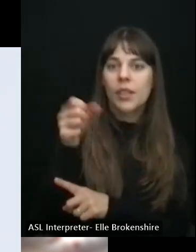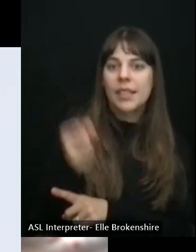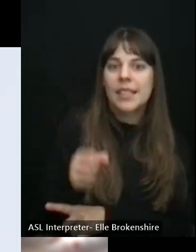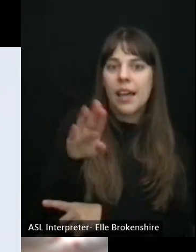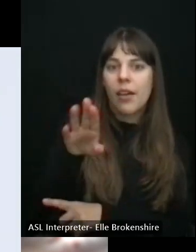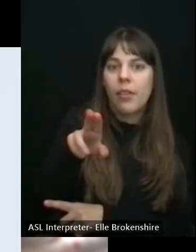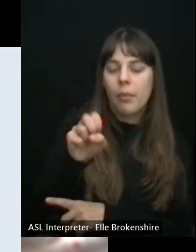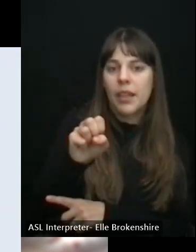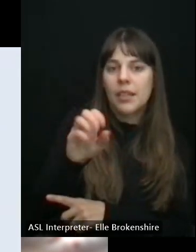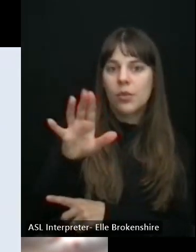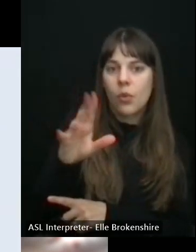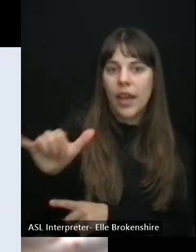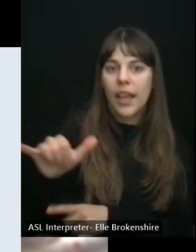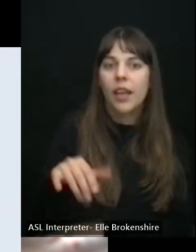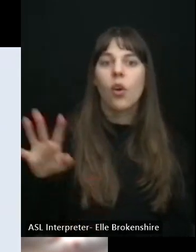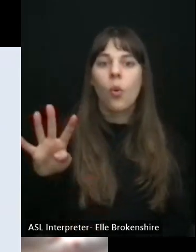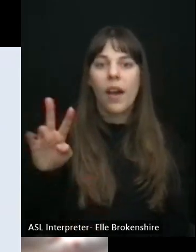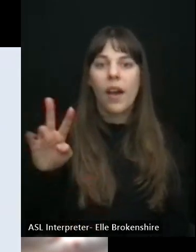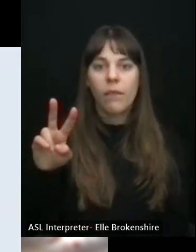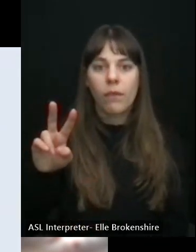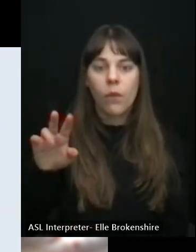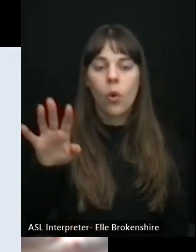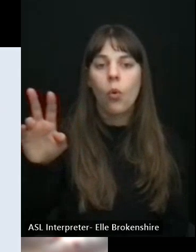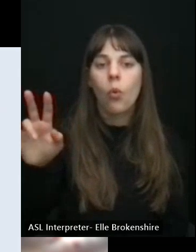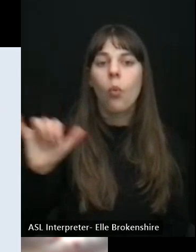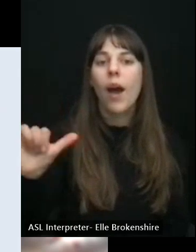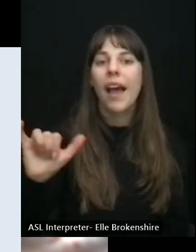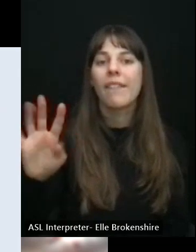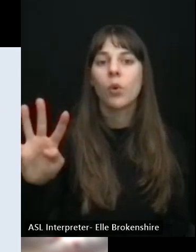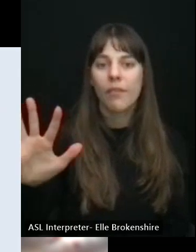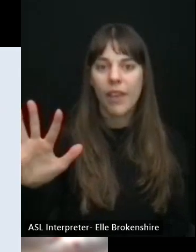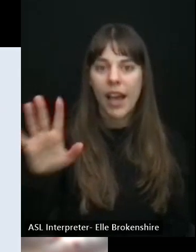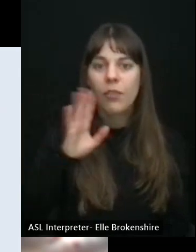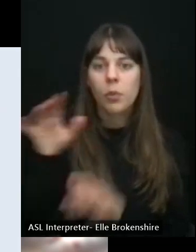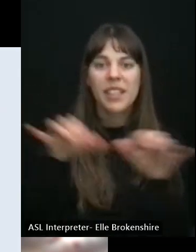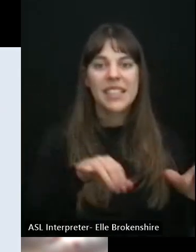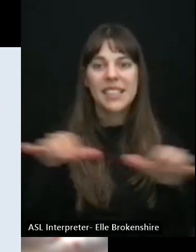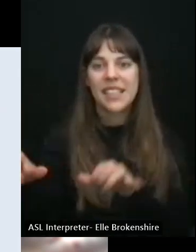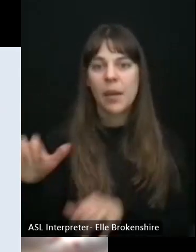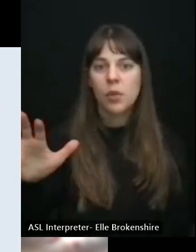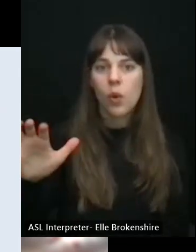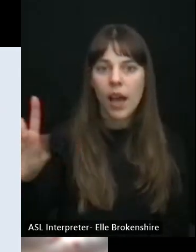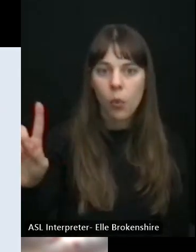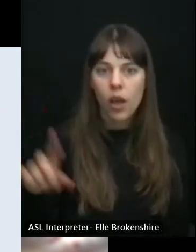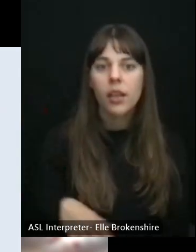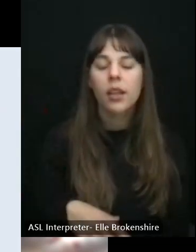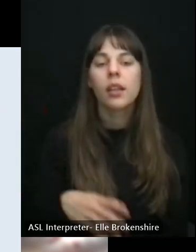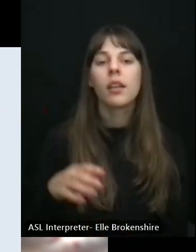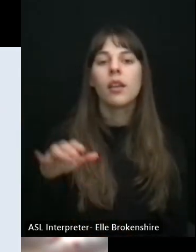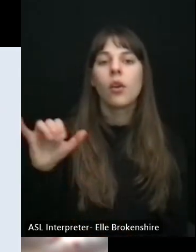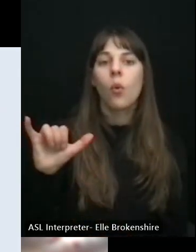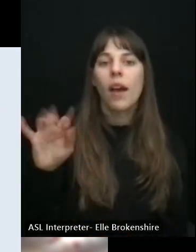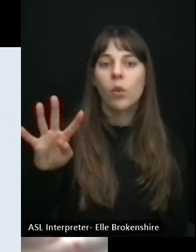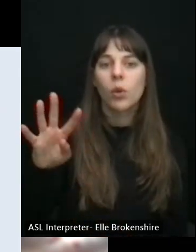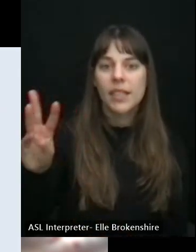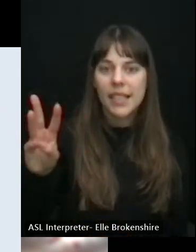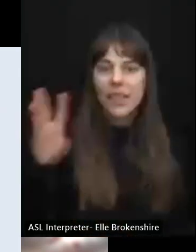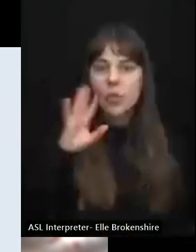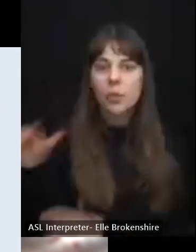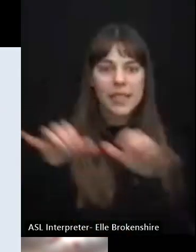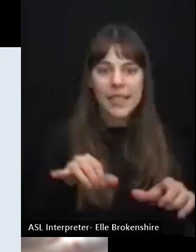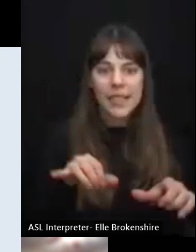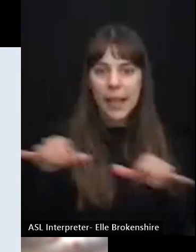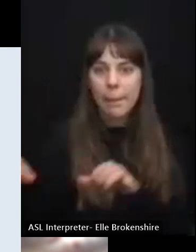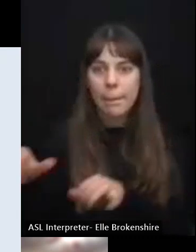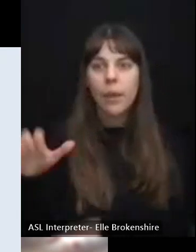And the Y47 will be doing the same routing. And the Y49 will be doing the same routing as well. So those are